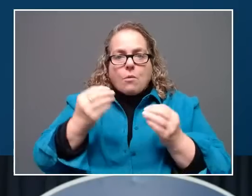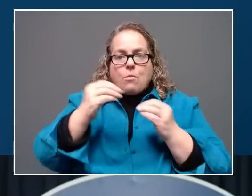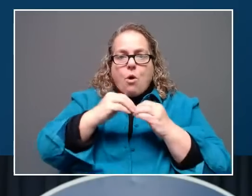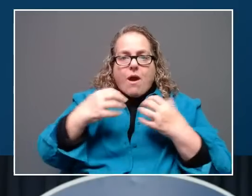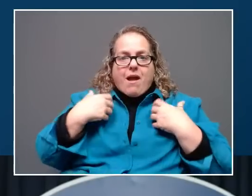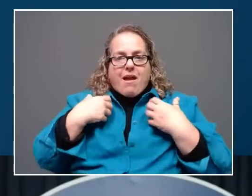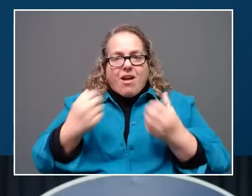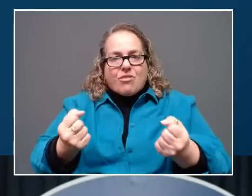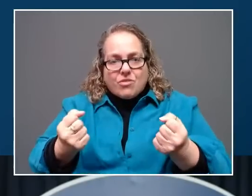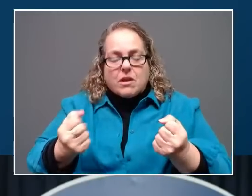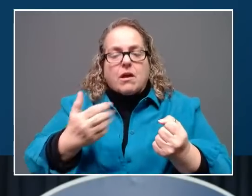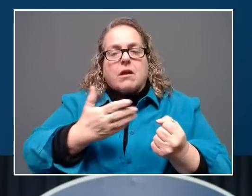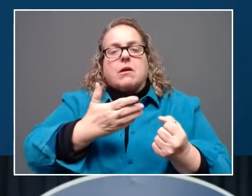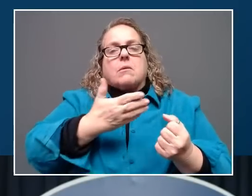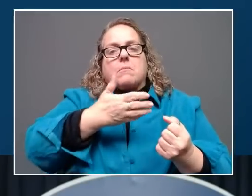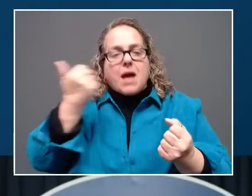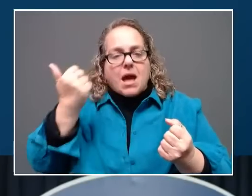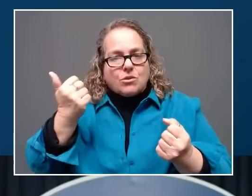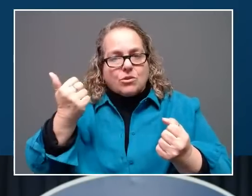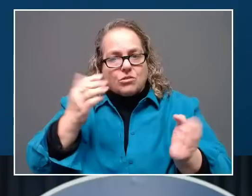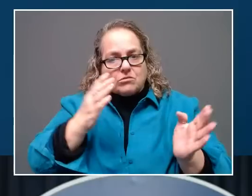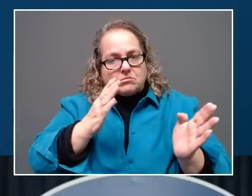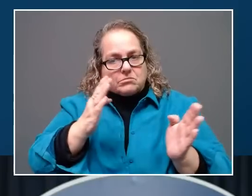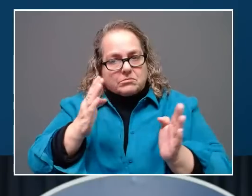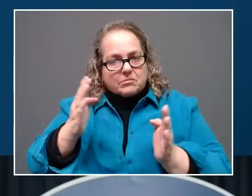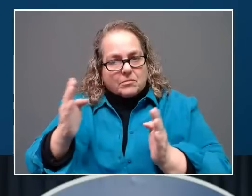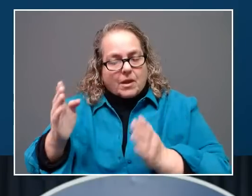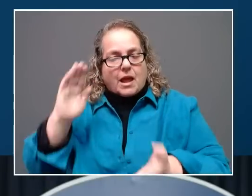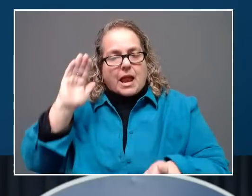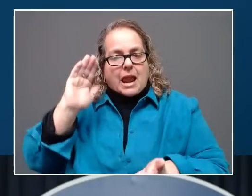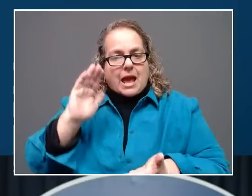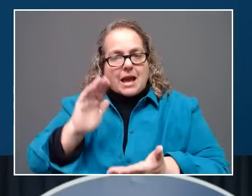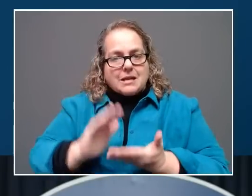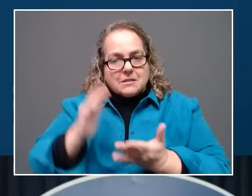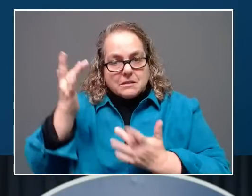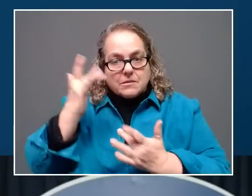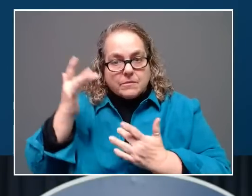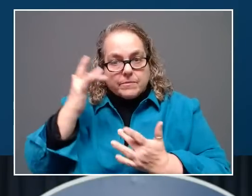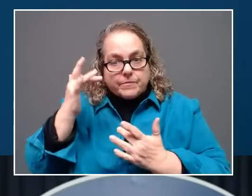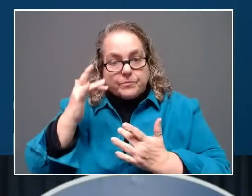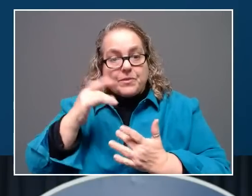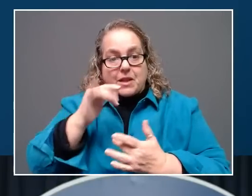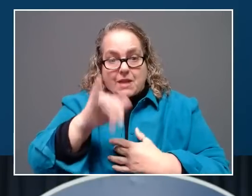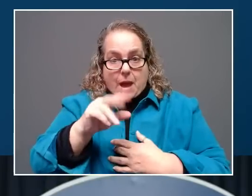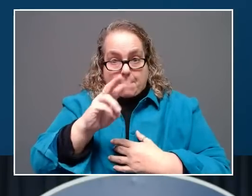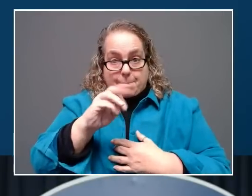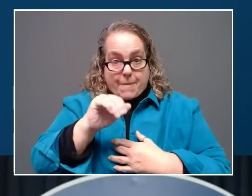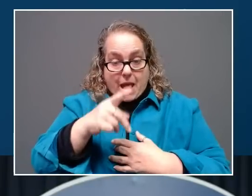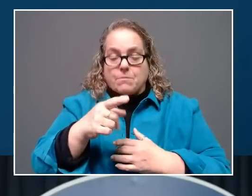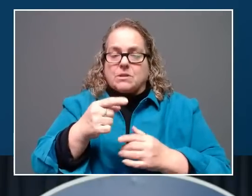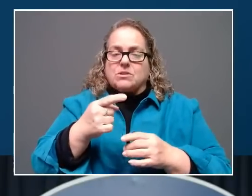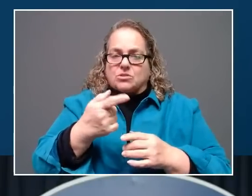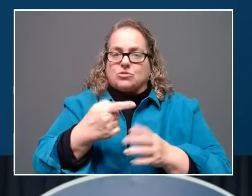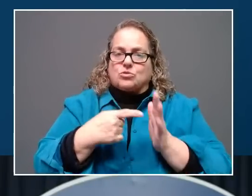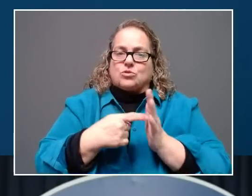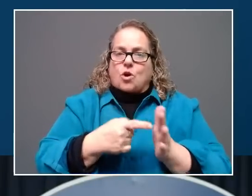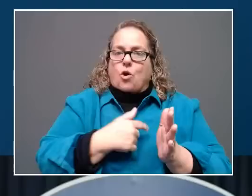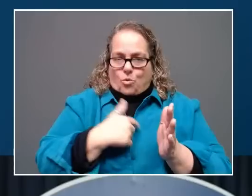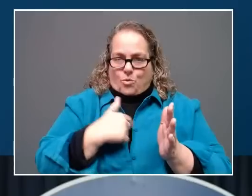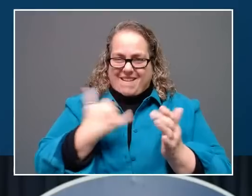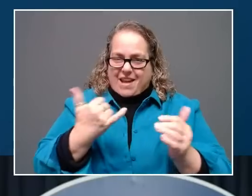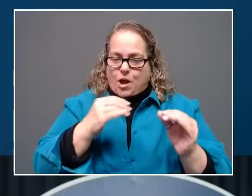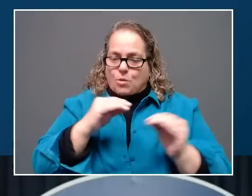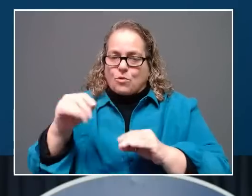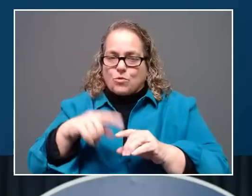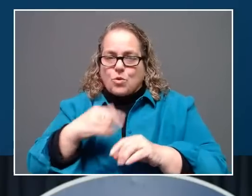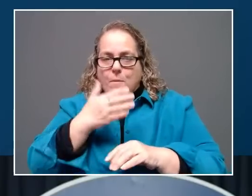is just one way to show how we are moving to a better place. Let's remember, we were moving